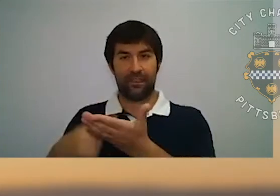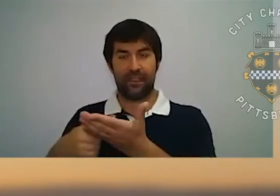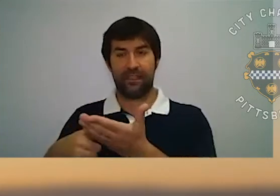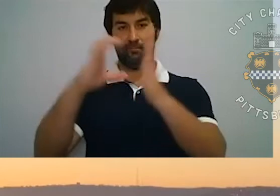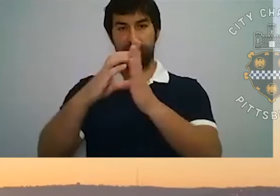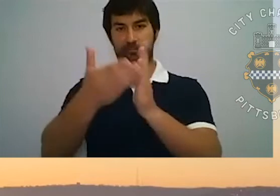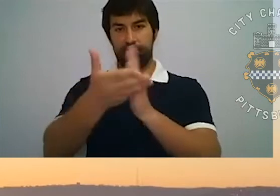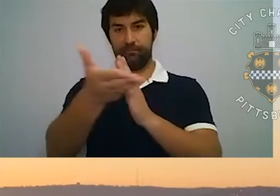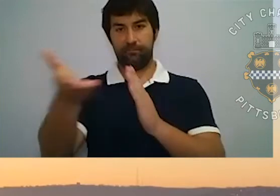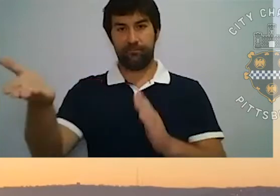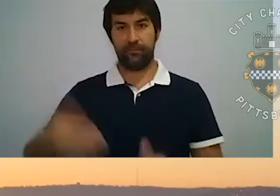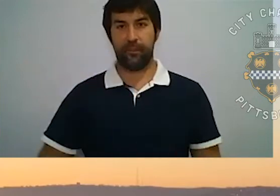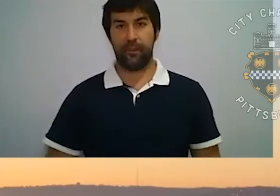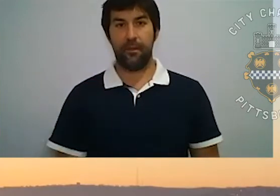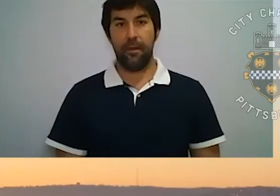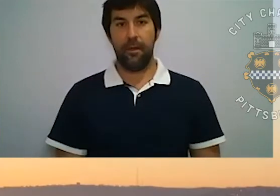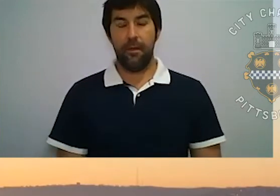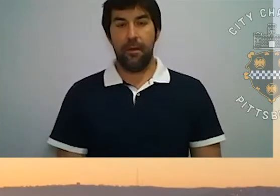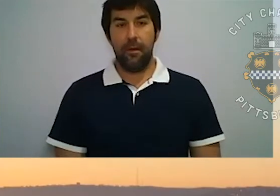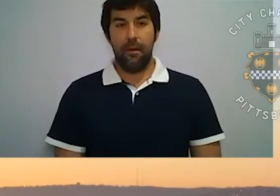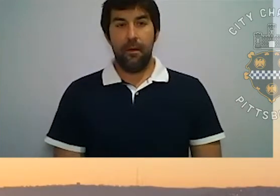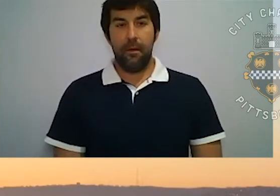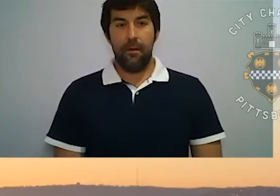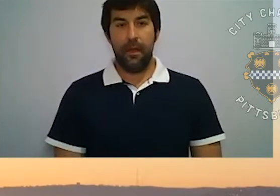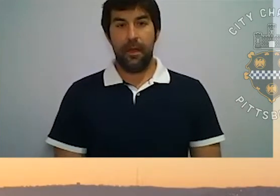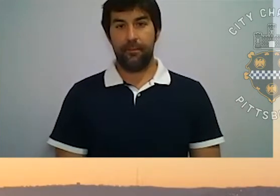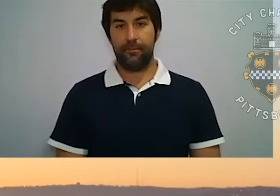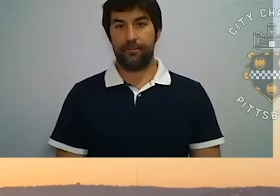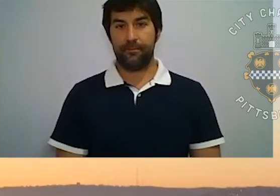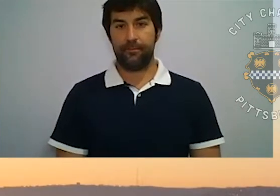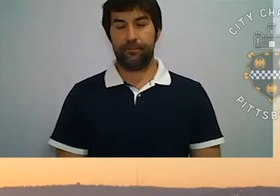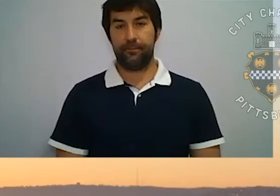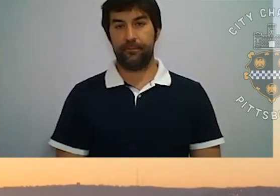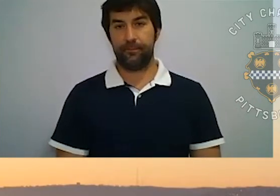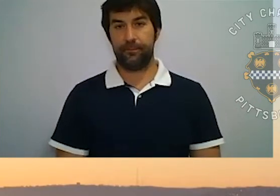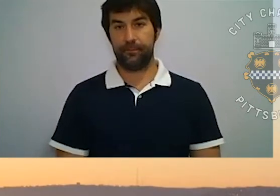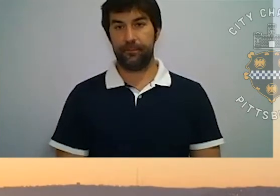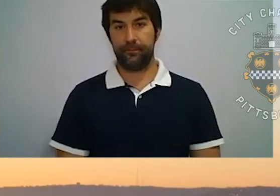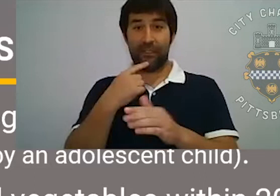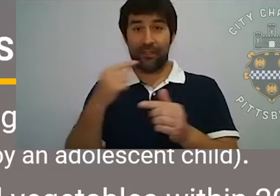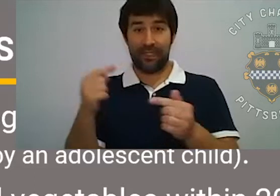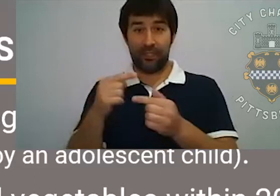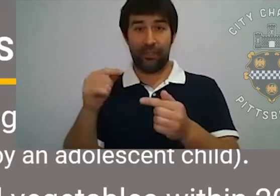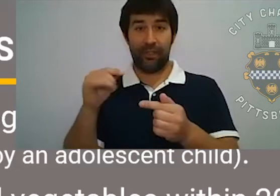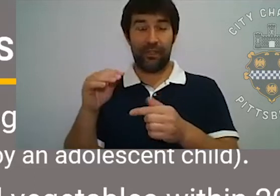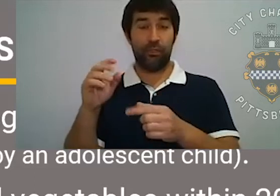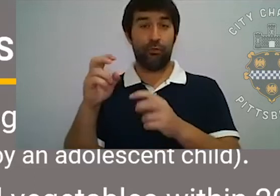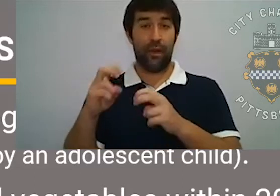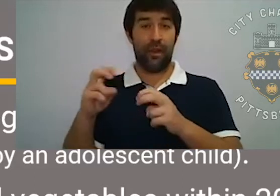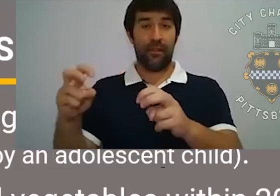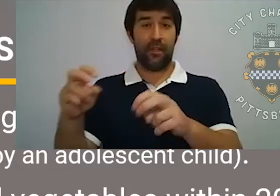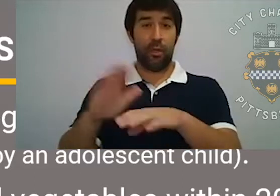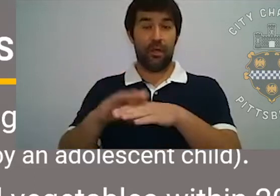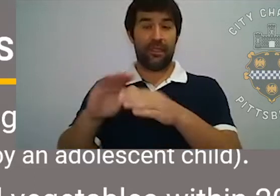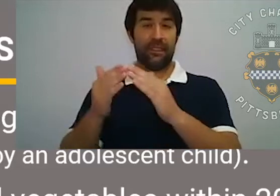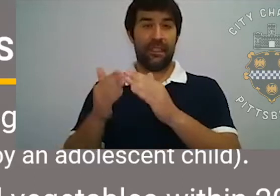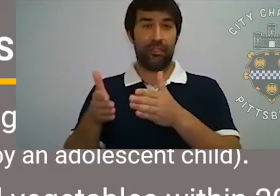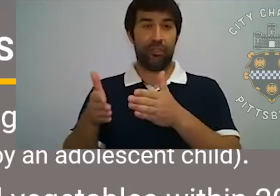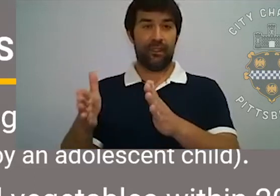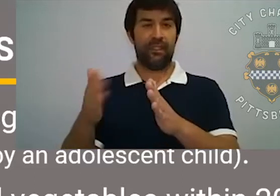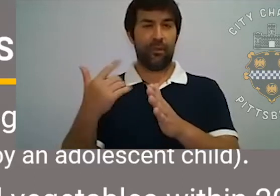also have childcare and pierogies normally at those meetings. Unfortunately, this year you'll have to make the pierogies at home yourself. We're switching to 3 digital